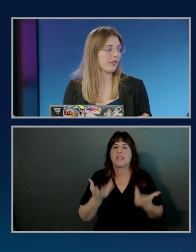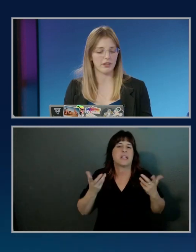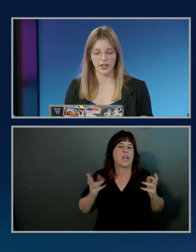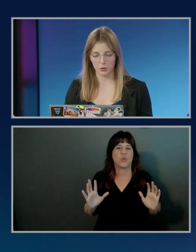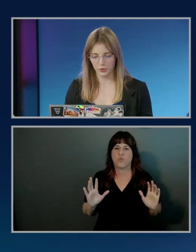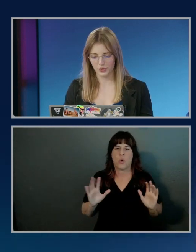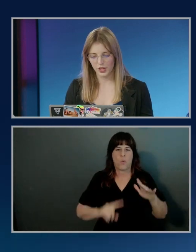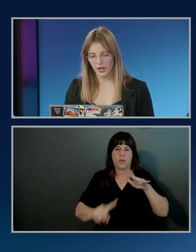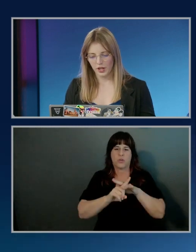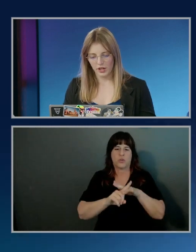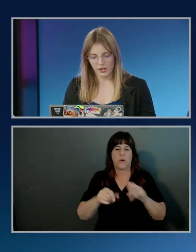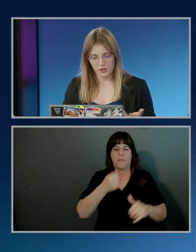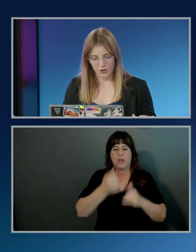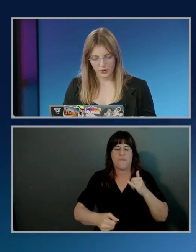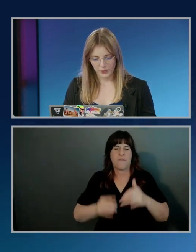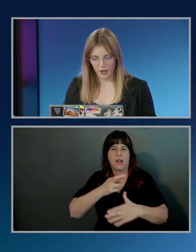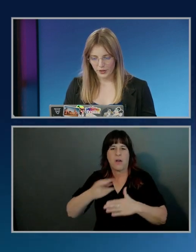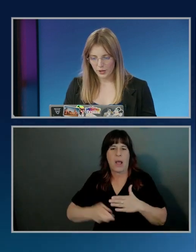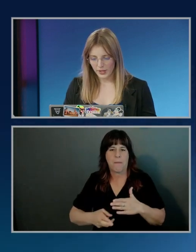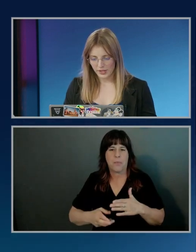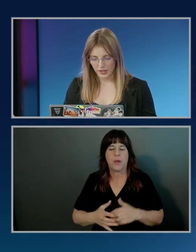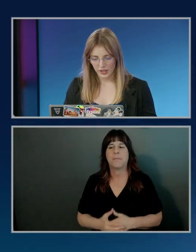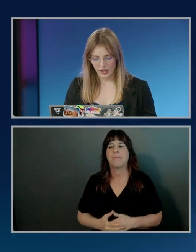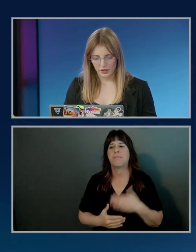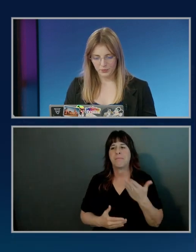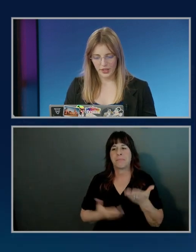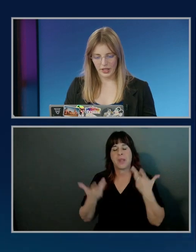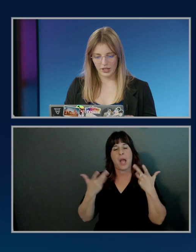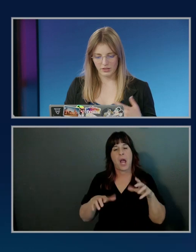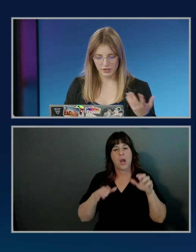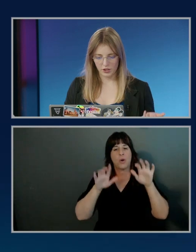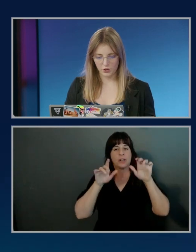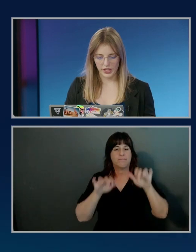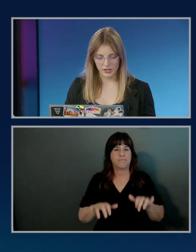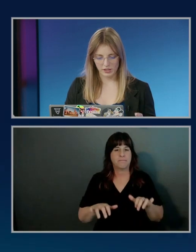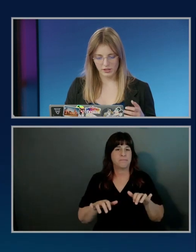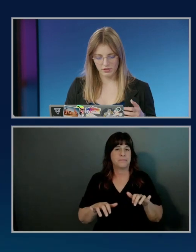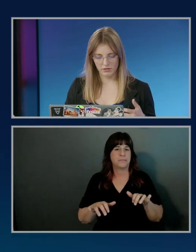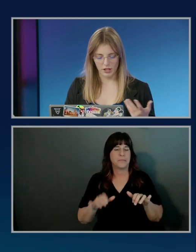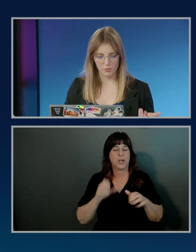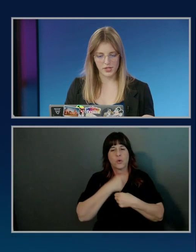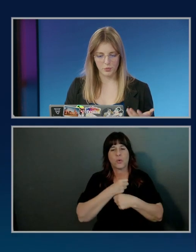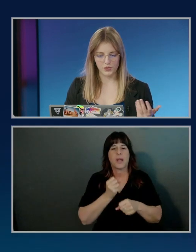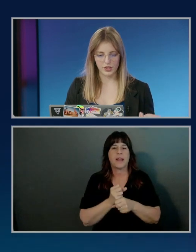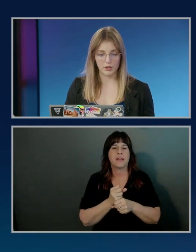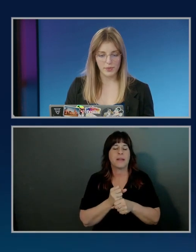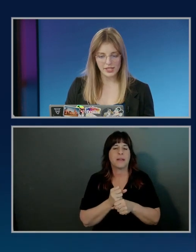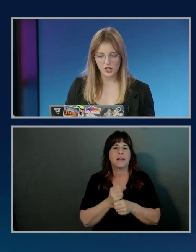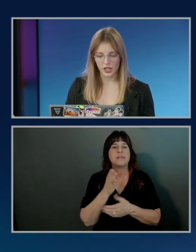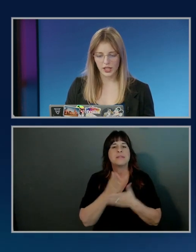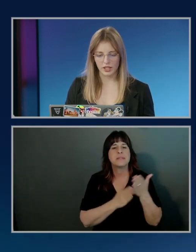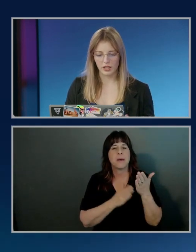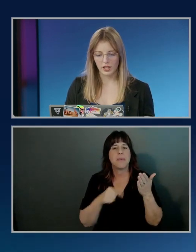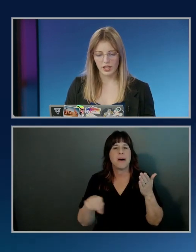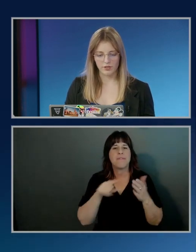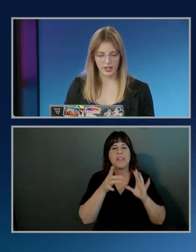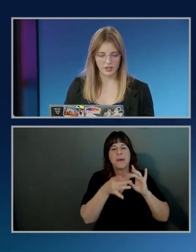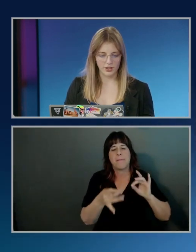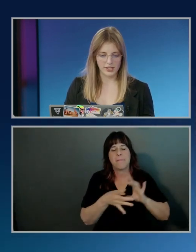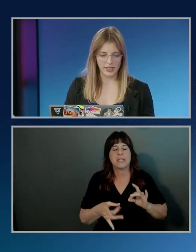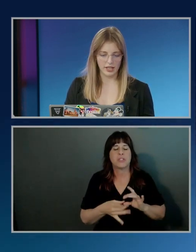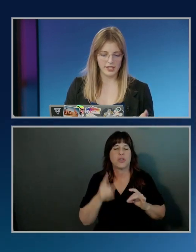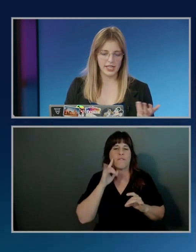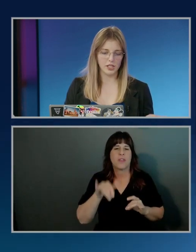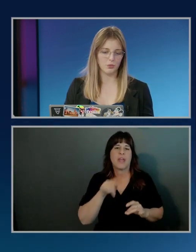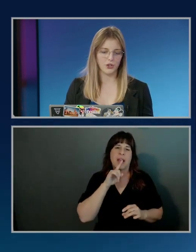appear in the final output. So I already went in here and created some of the messaging here. In fact,